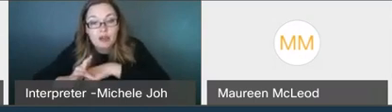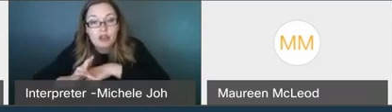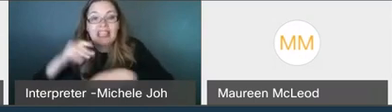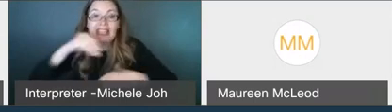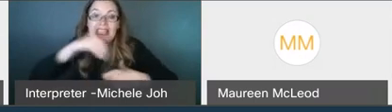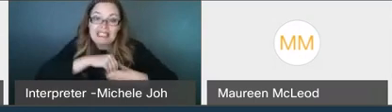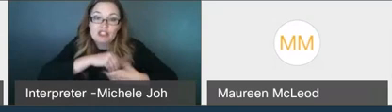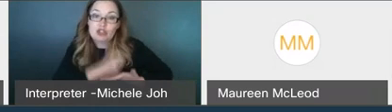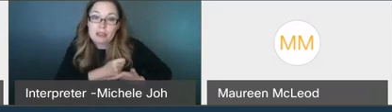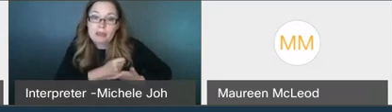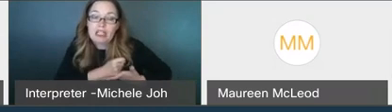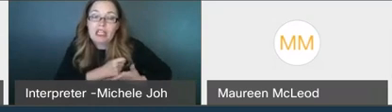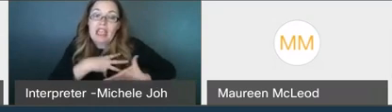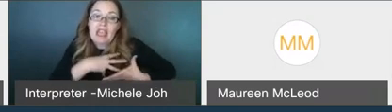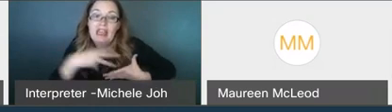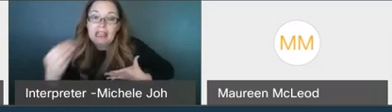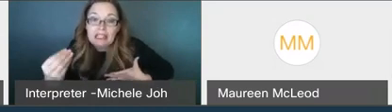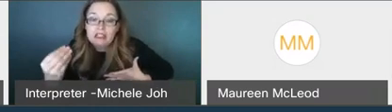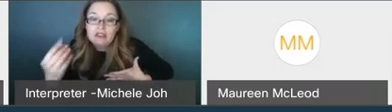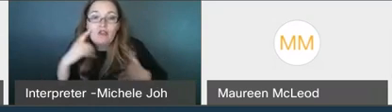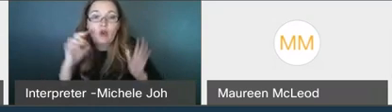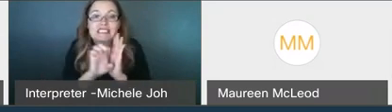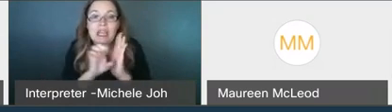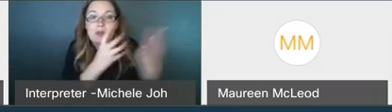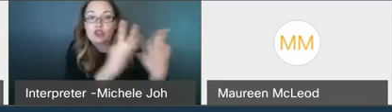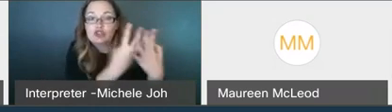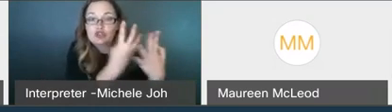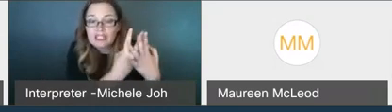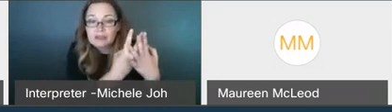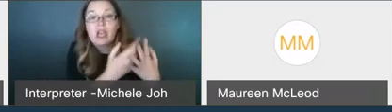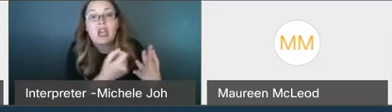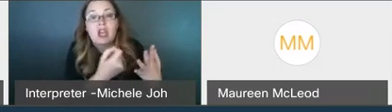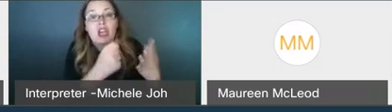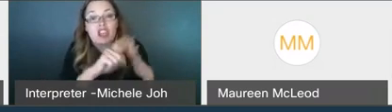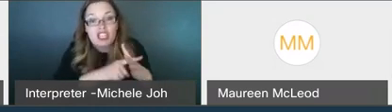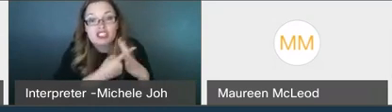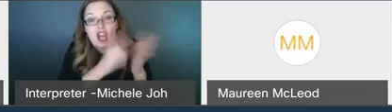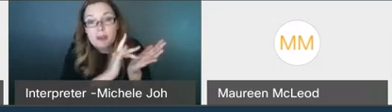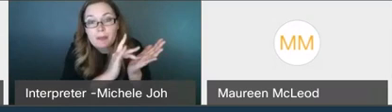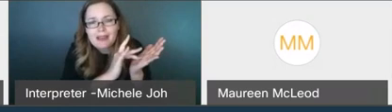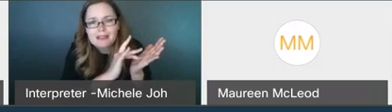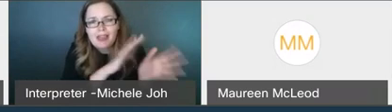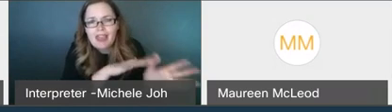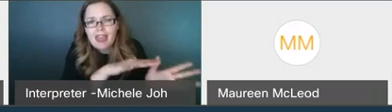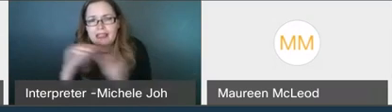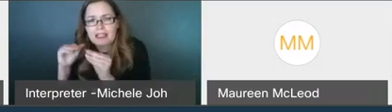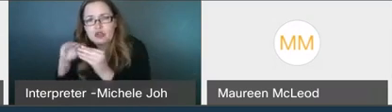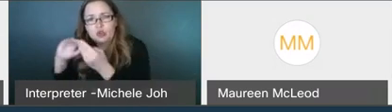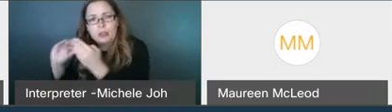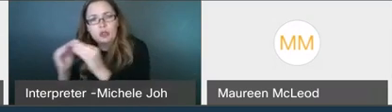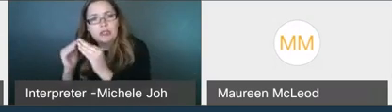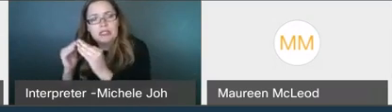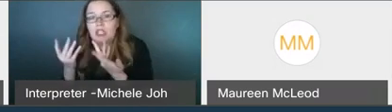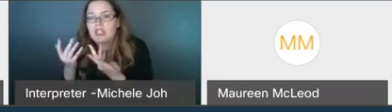program. If someone's in a jail situation, is able to get the medication, but then leaves and is unable to get it, that probably would not be a